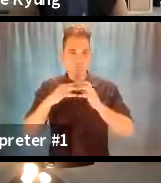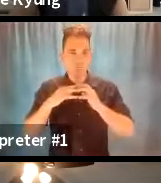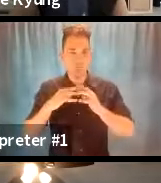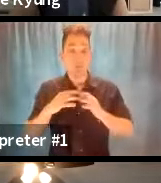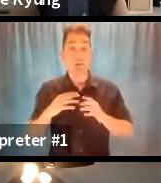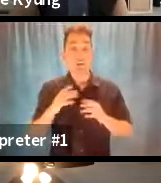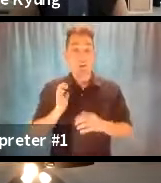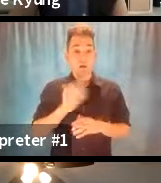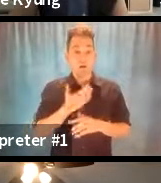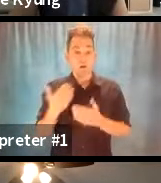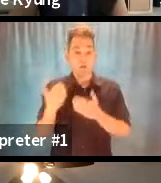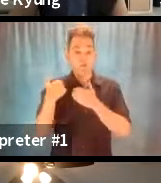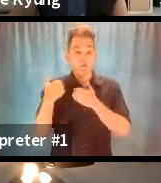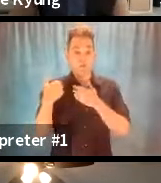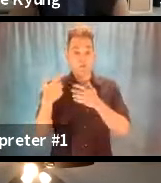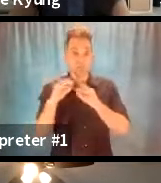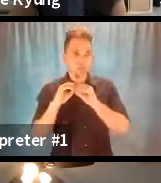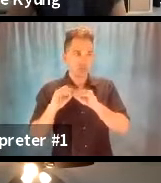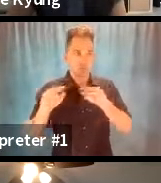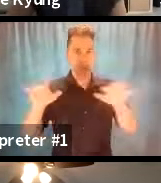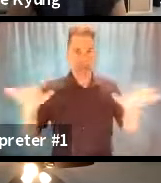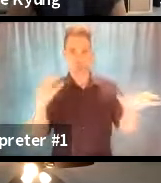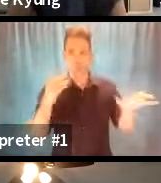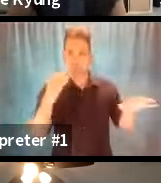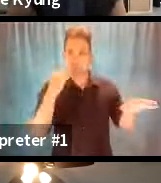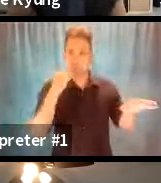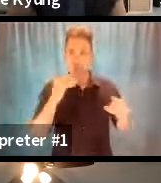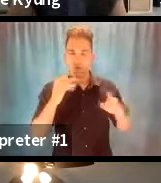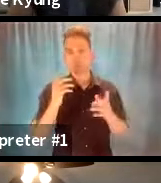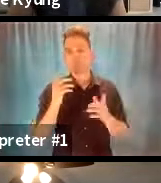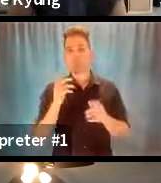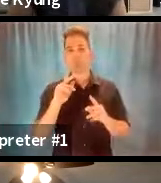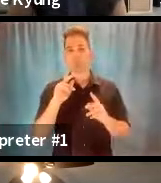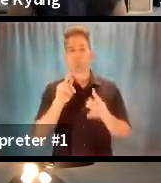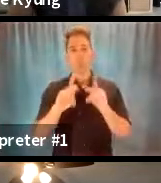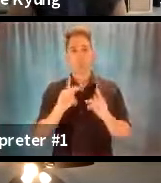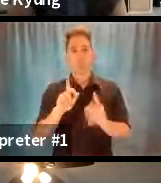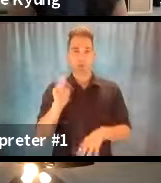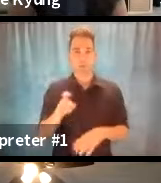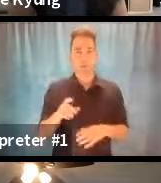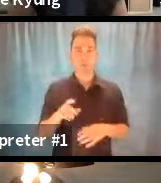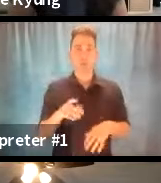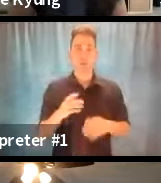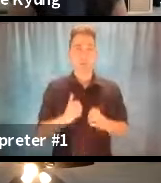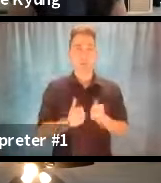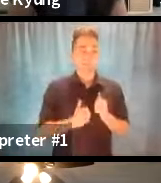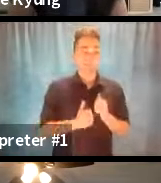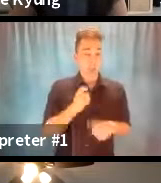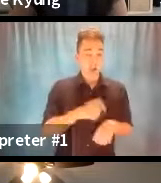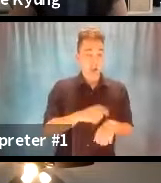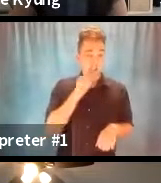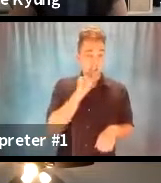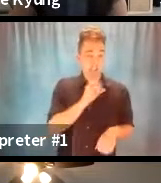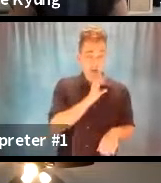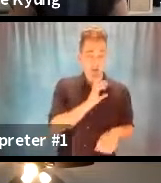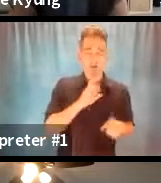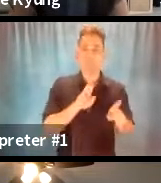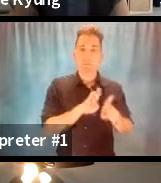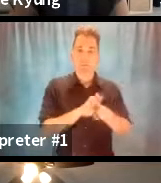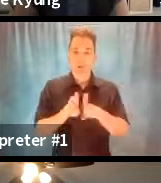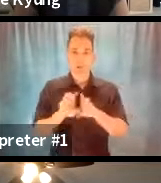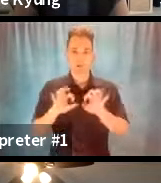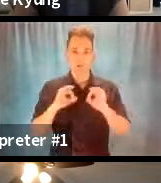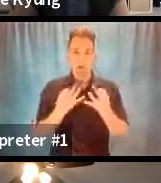to those in need, mostly seniors, but also single mothers, families, and